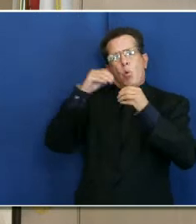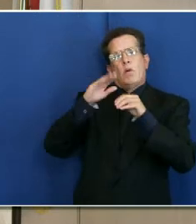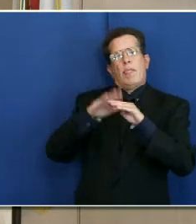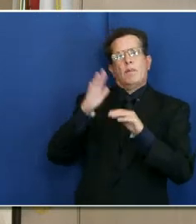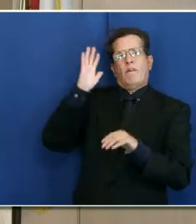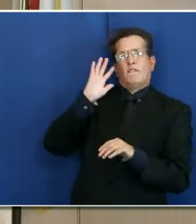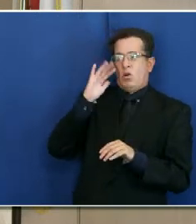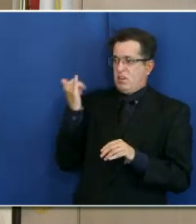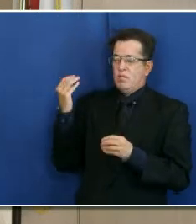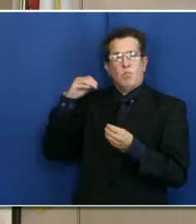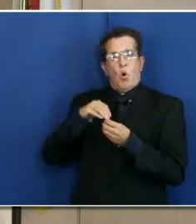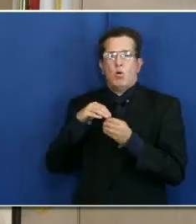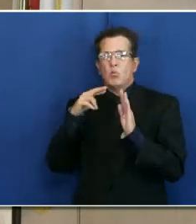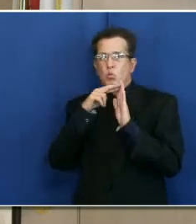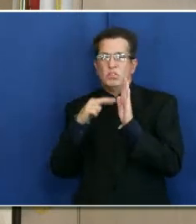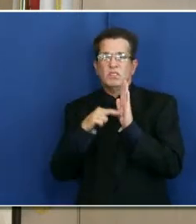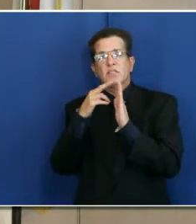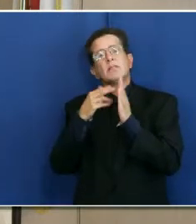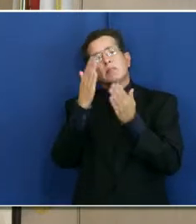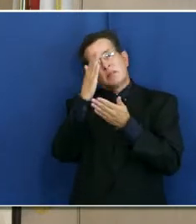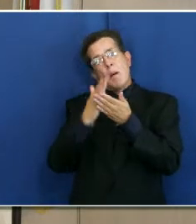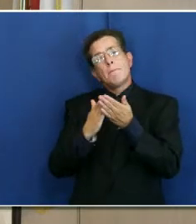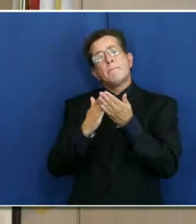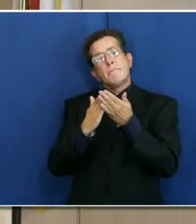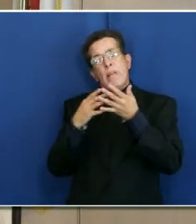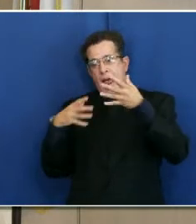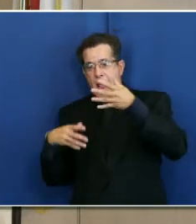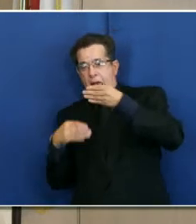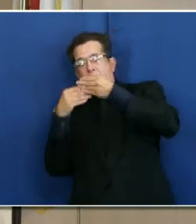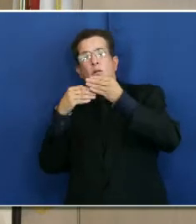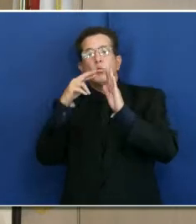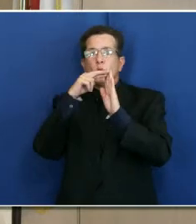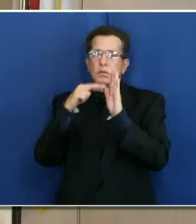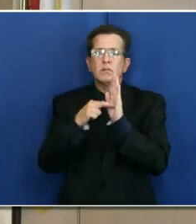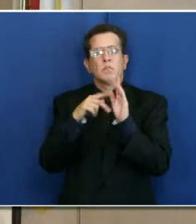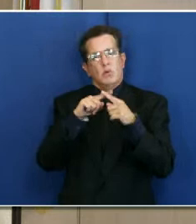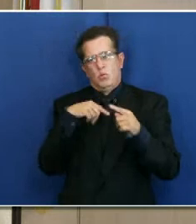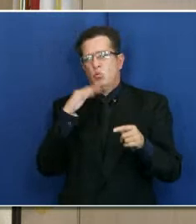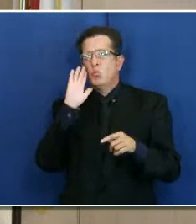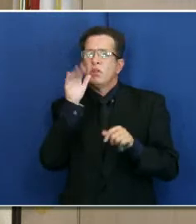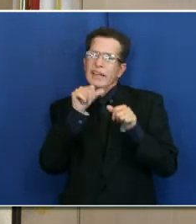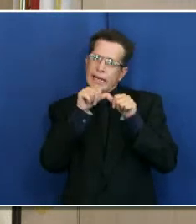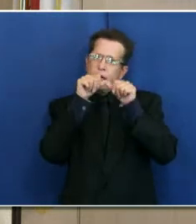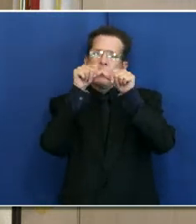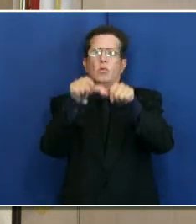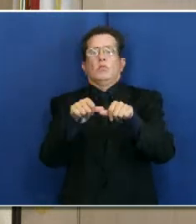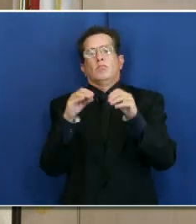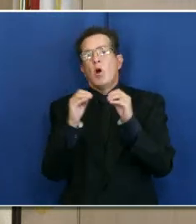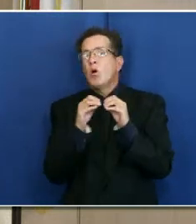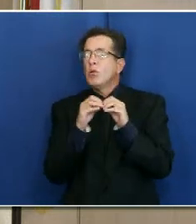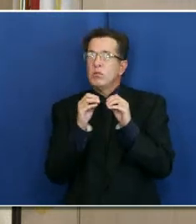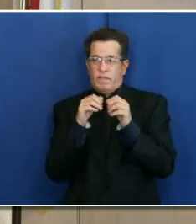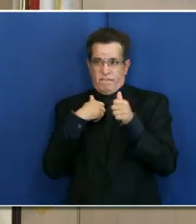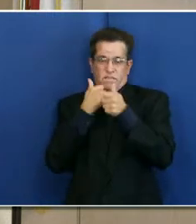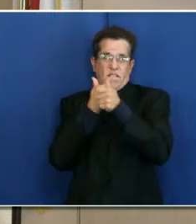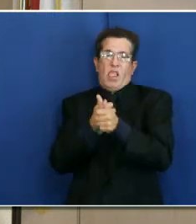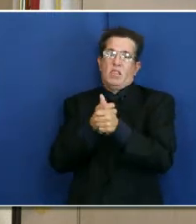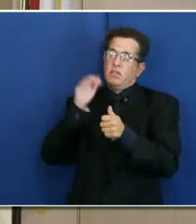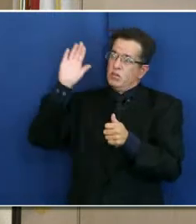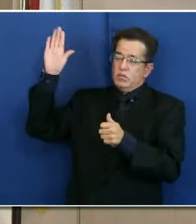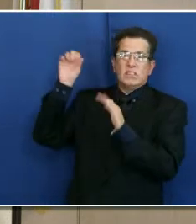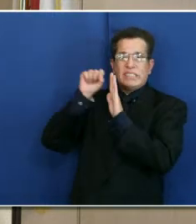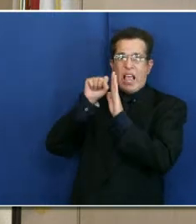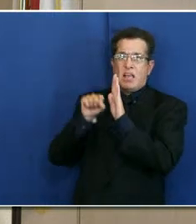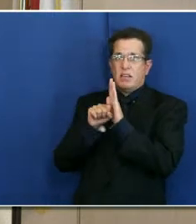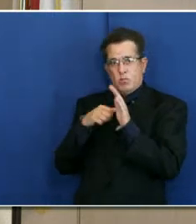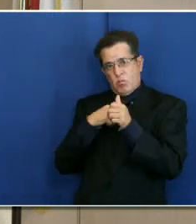So there are subtle changes, but we are continuing with the recommendations made by